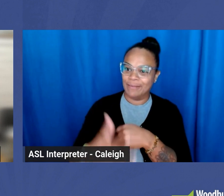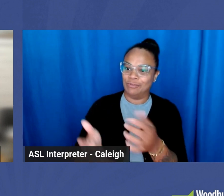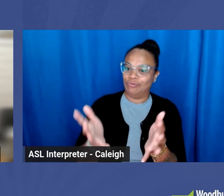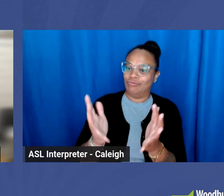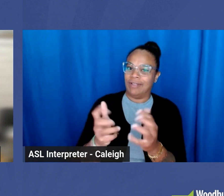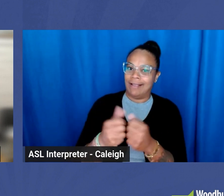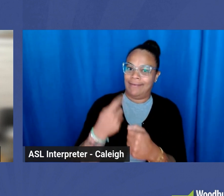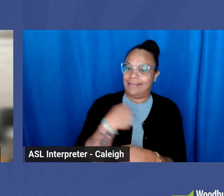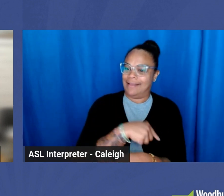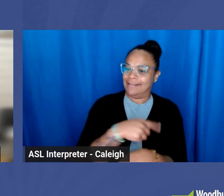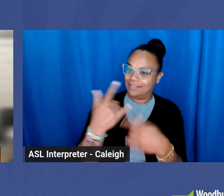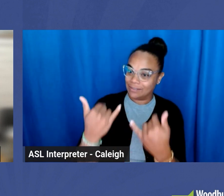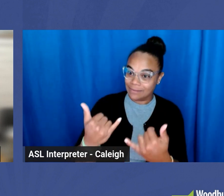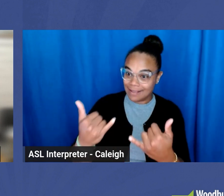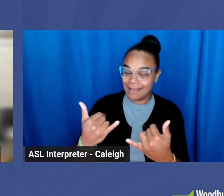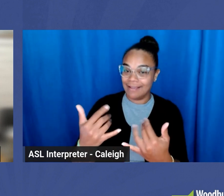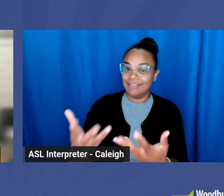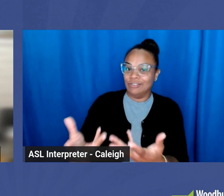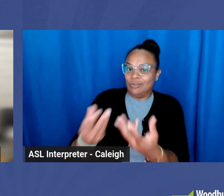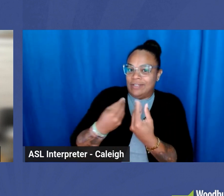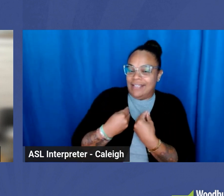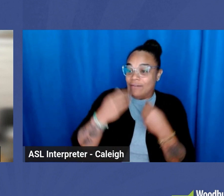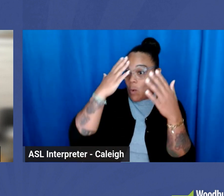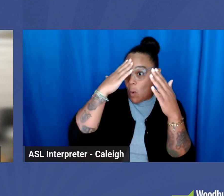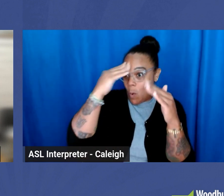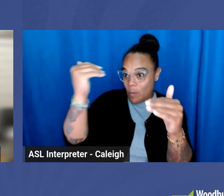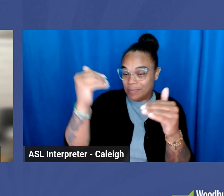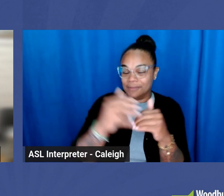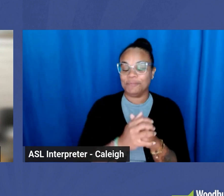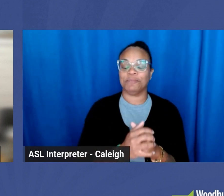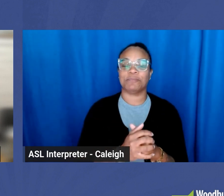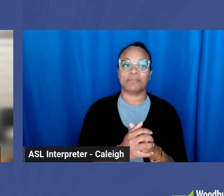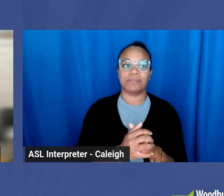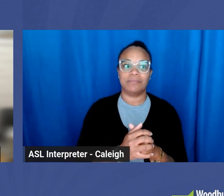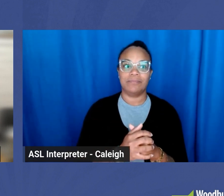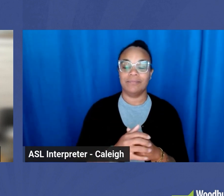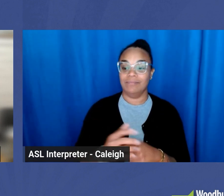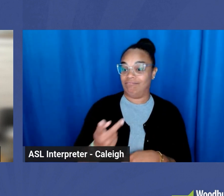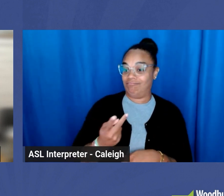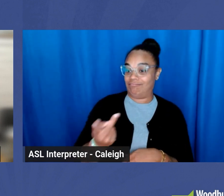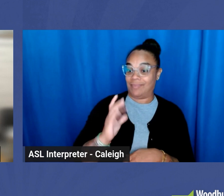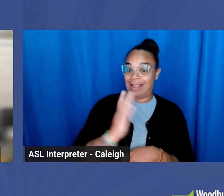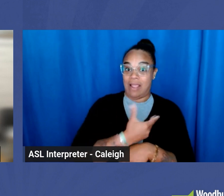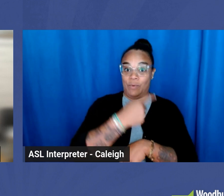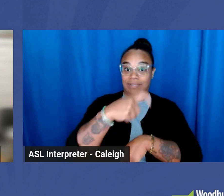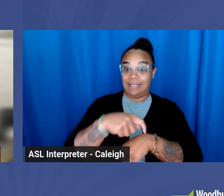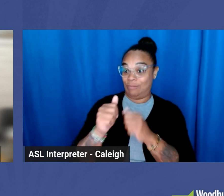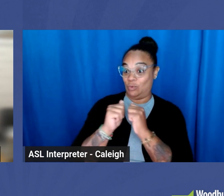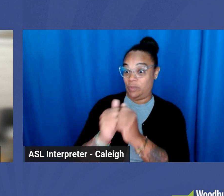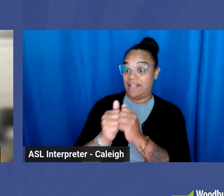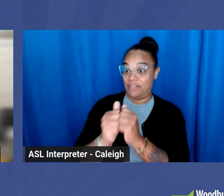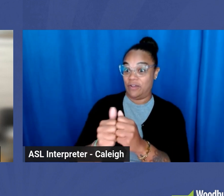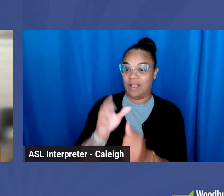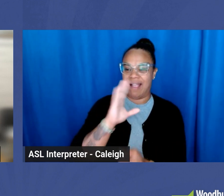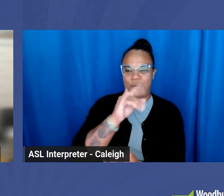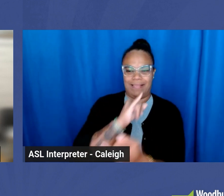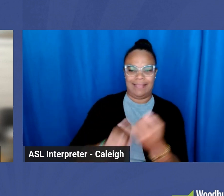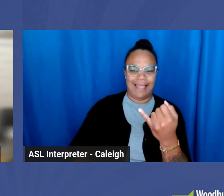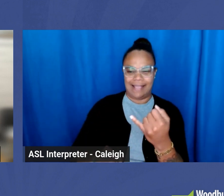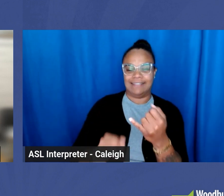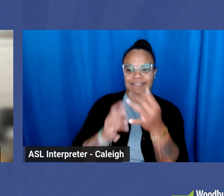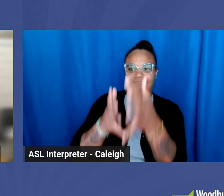with us, to give us hope. I'm going to leave our time together with that vision of the